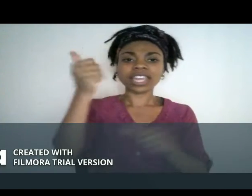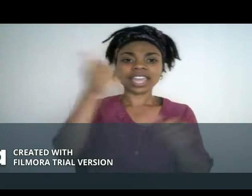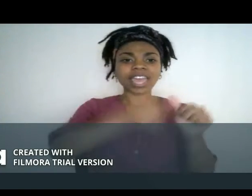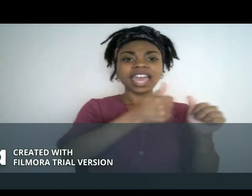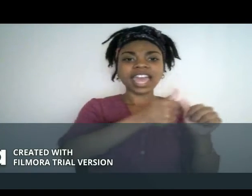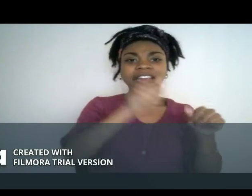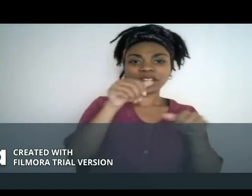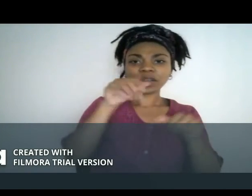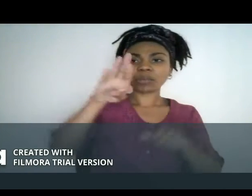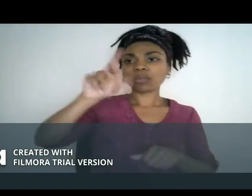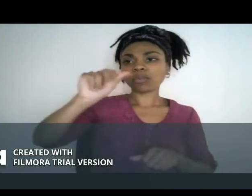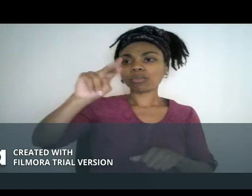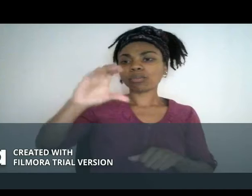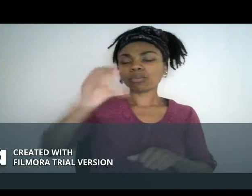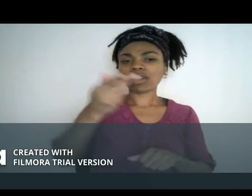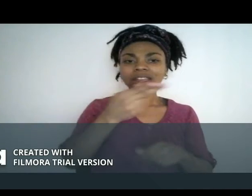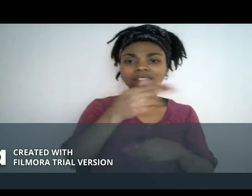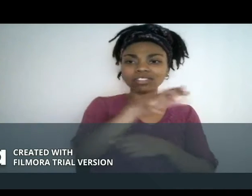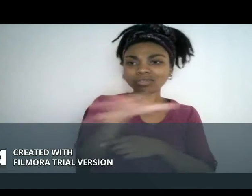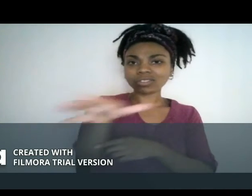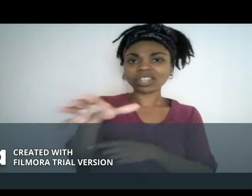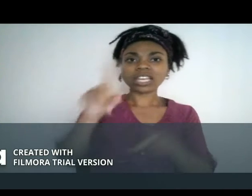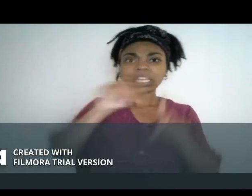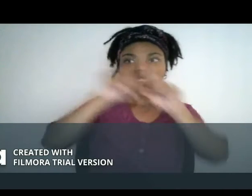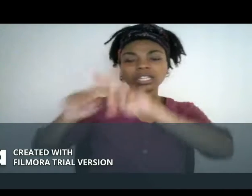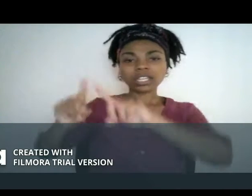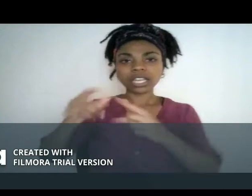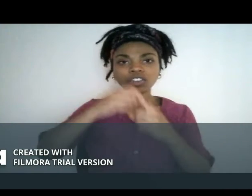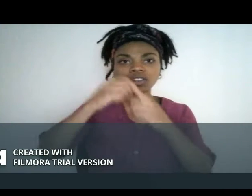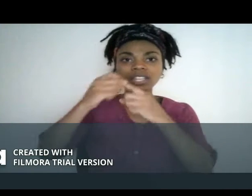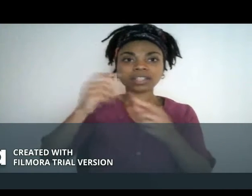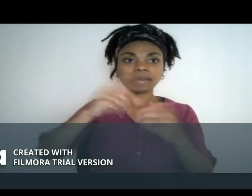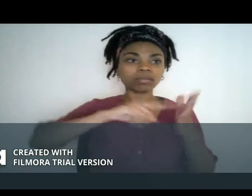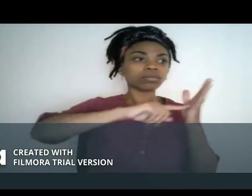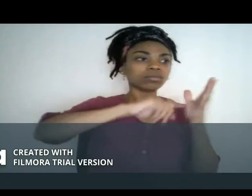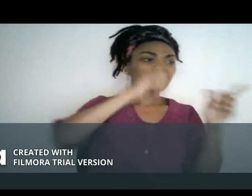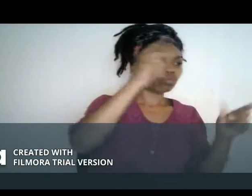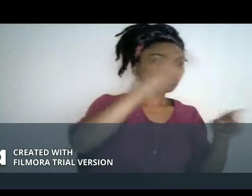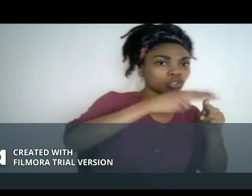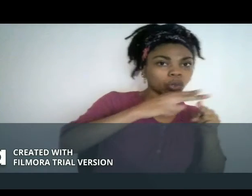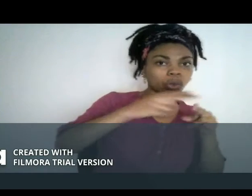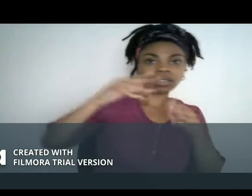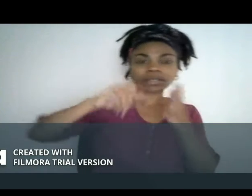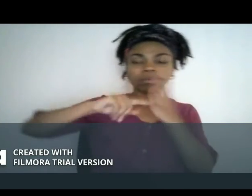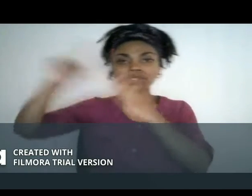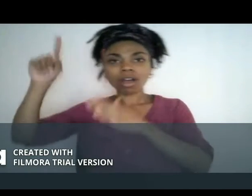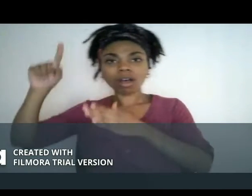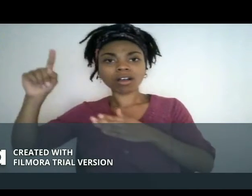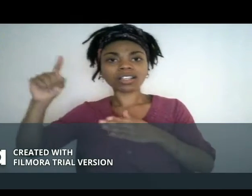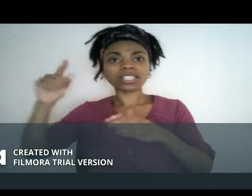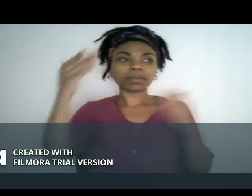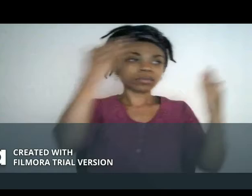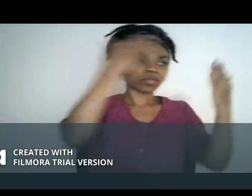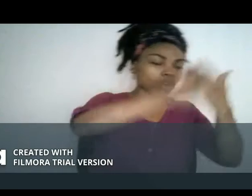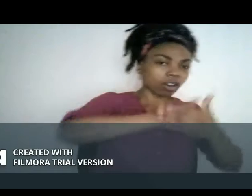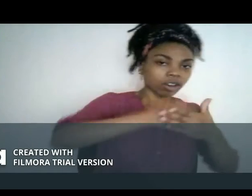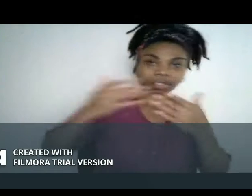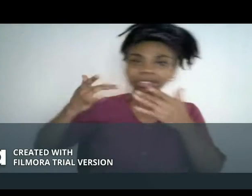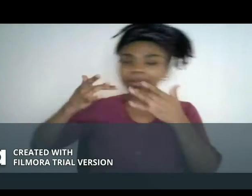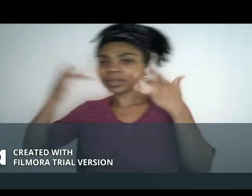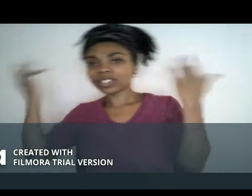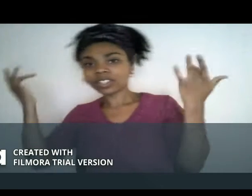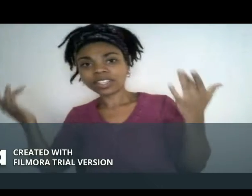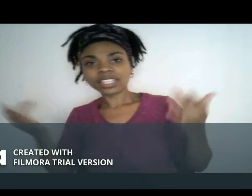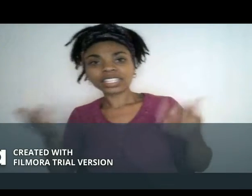branch on every tree is so uniquely different. Some short, some tall, some trees are lighter, some trees are darker, some